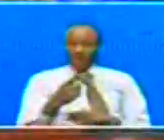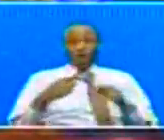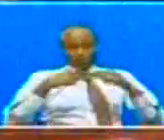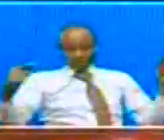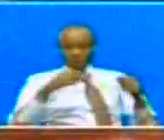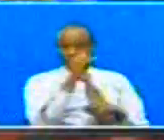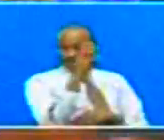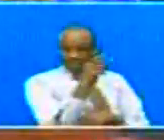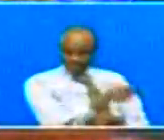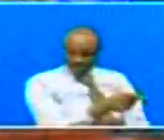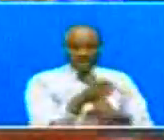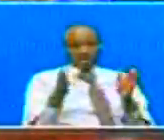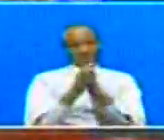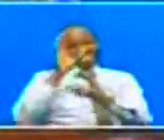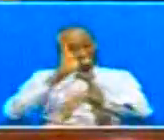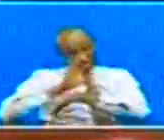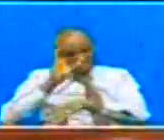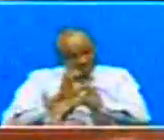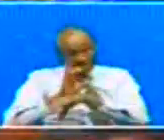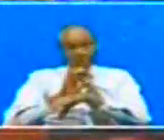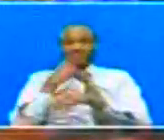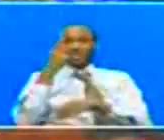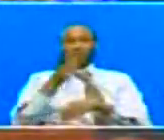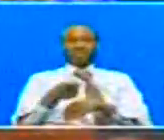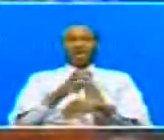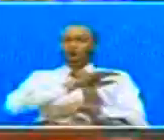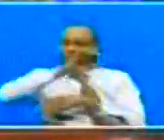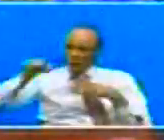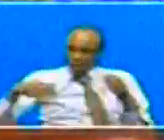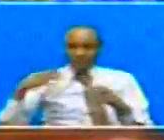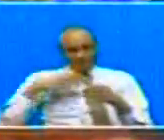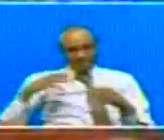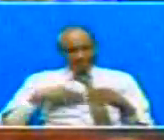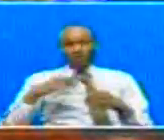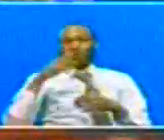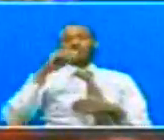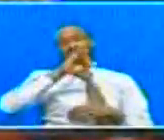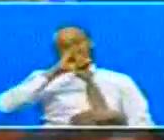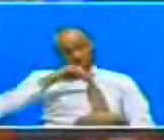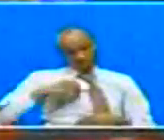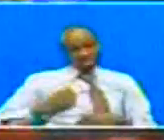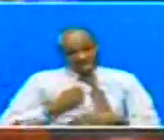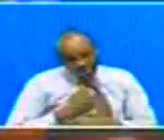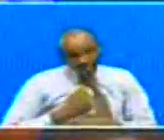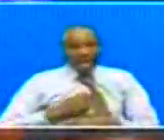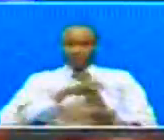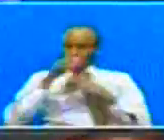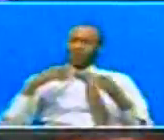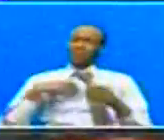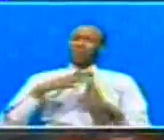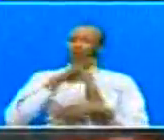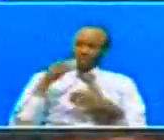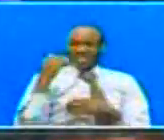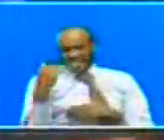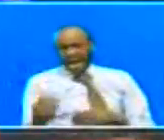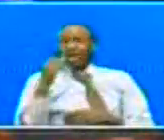opposition. I would call upon the churches. I would call upon all the commentators, including Koinange Jeff, and I would call upon the born and the